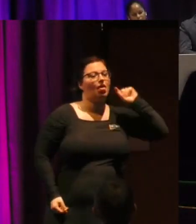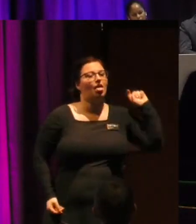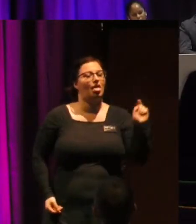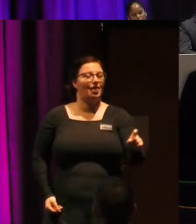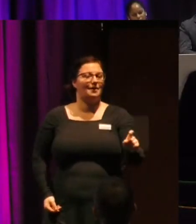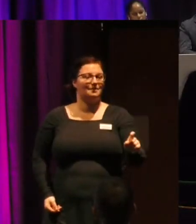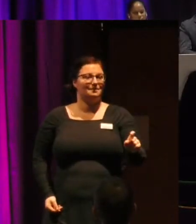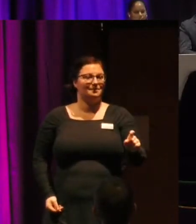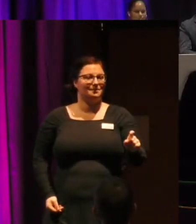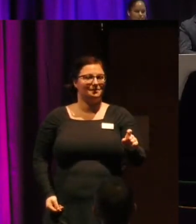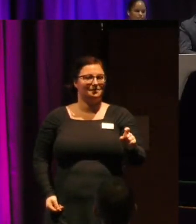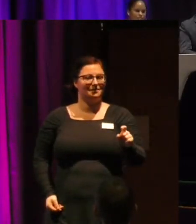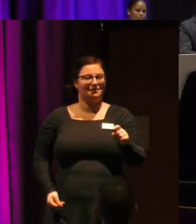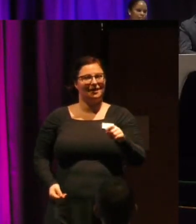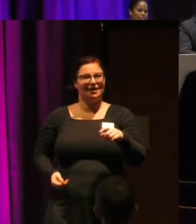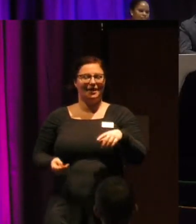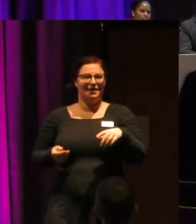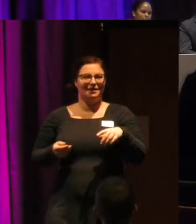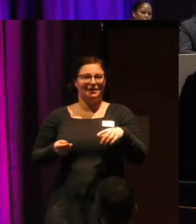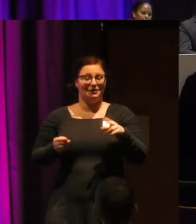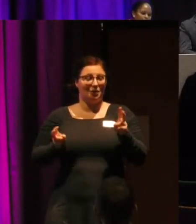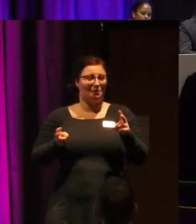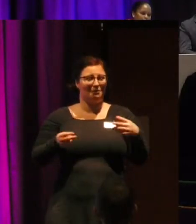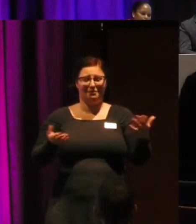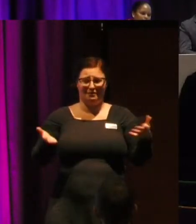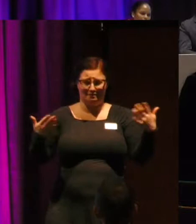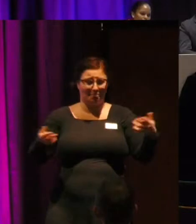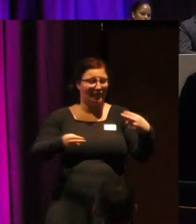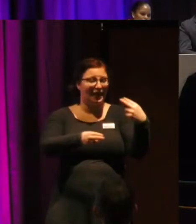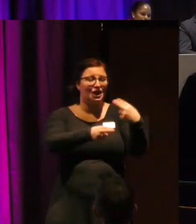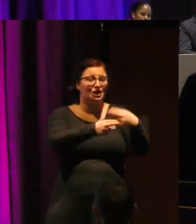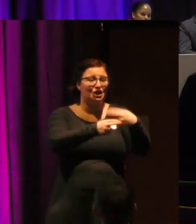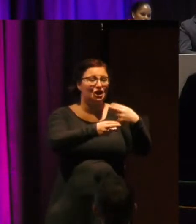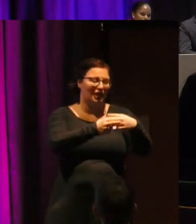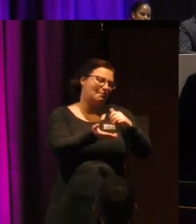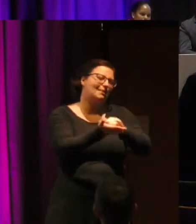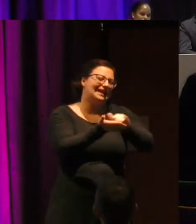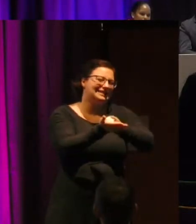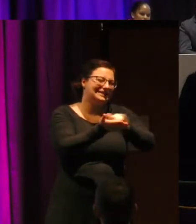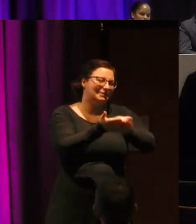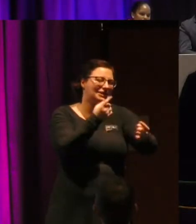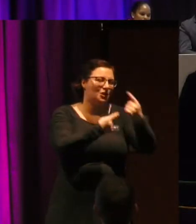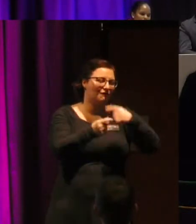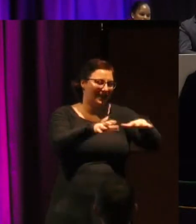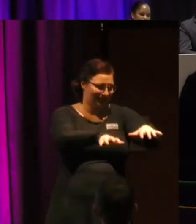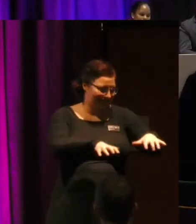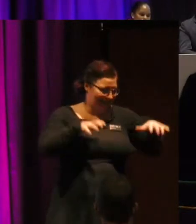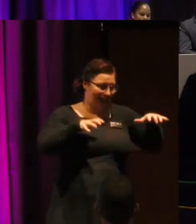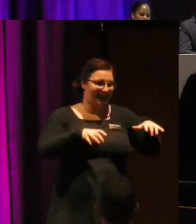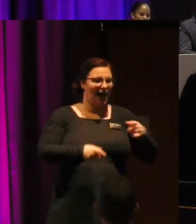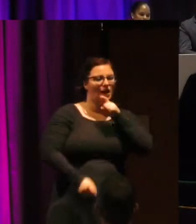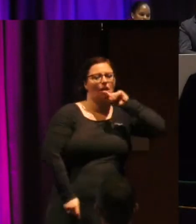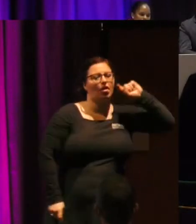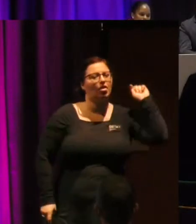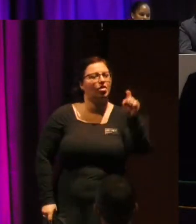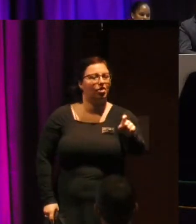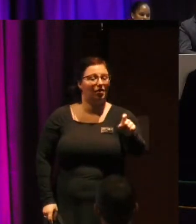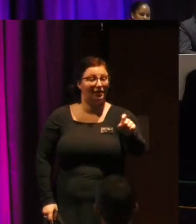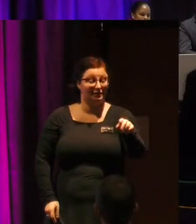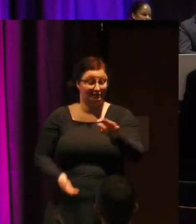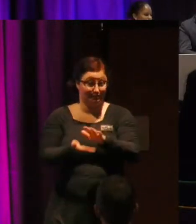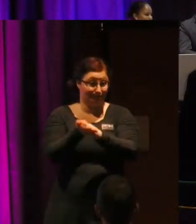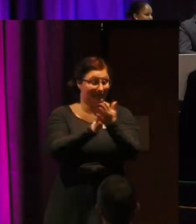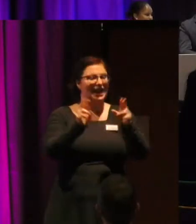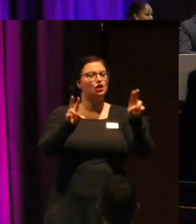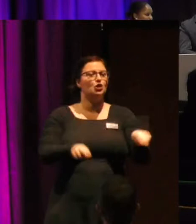know, in forums such as, you know, news conferences and things? How he normalizes it.